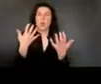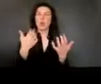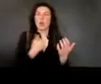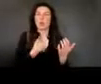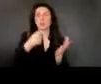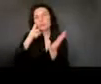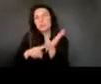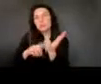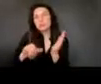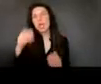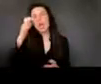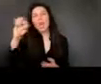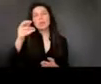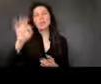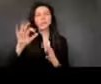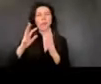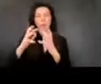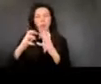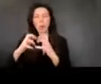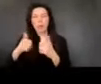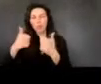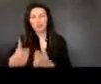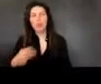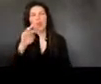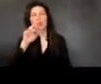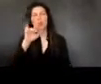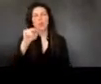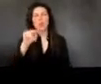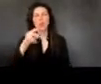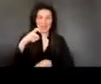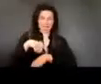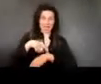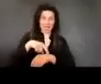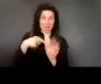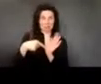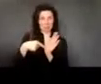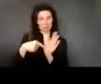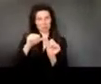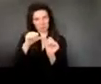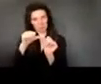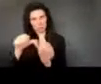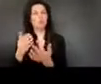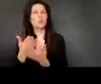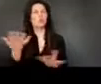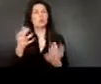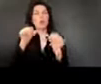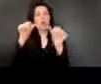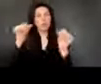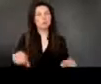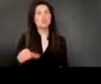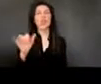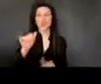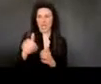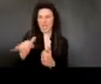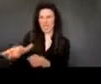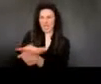and time kind of persisting through architecture, and also how this site became